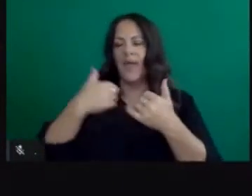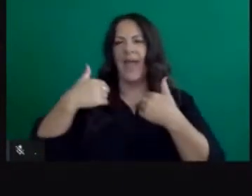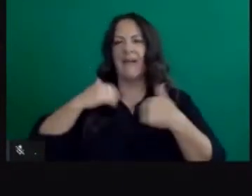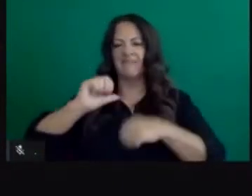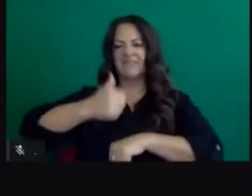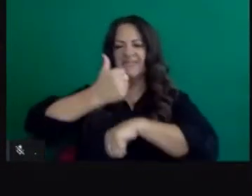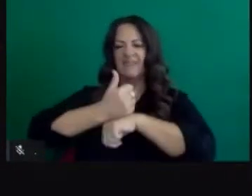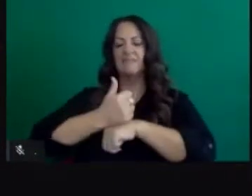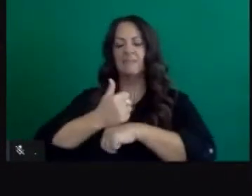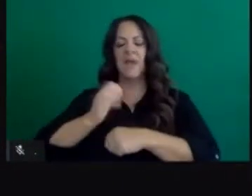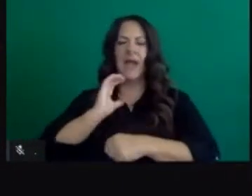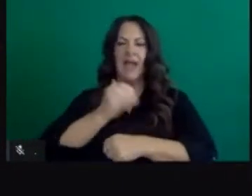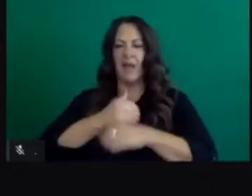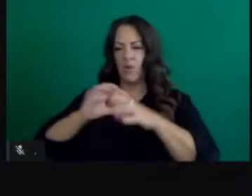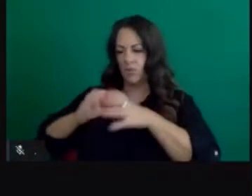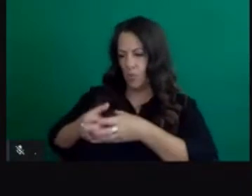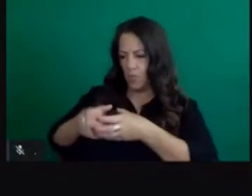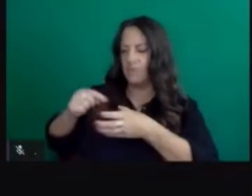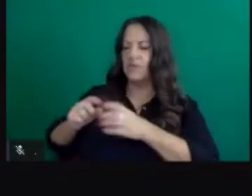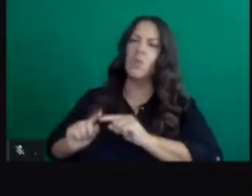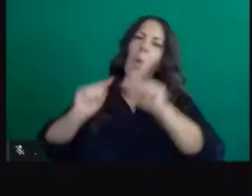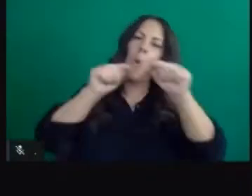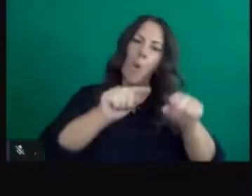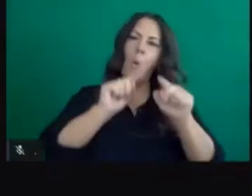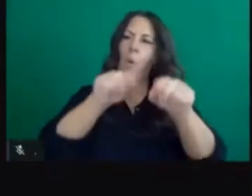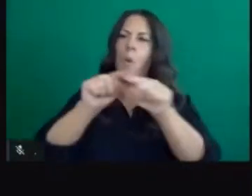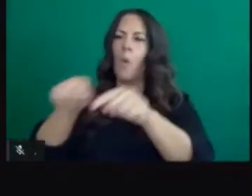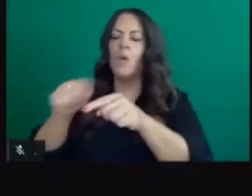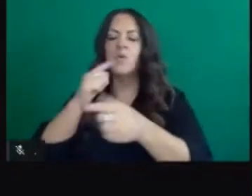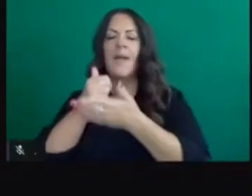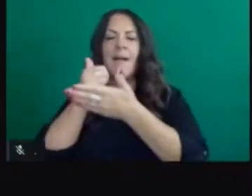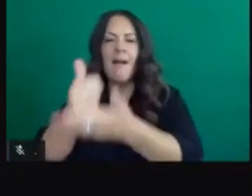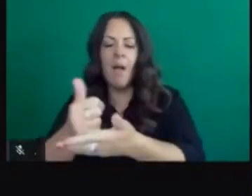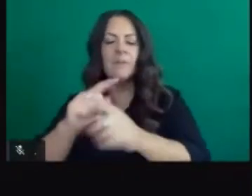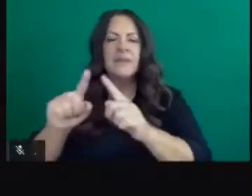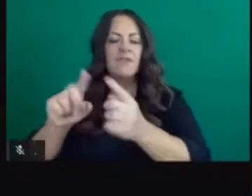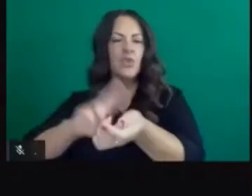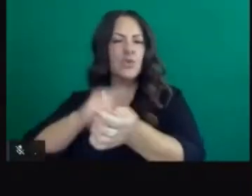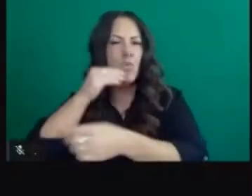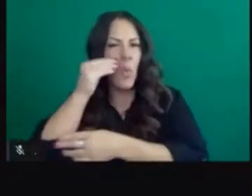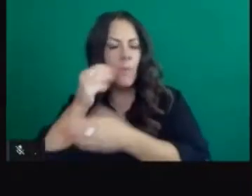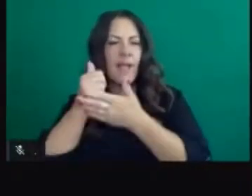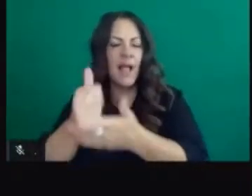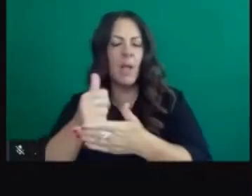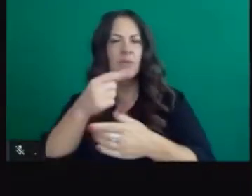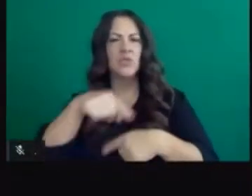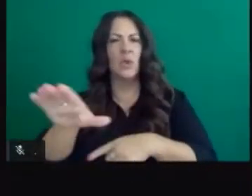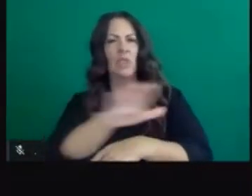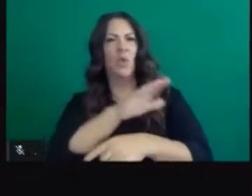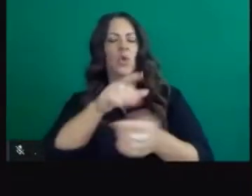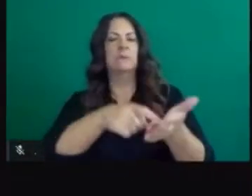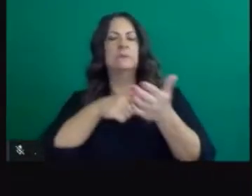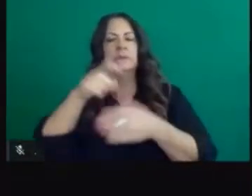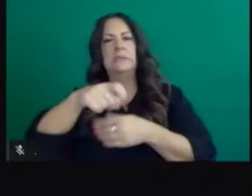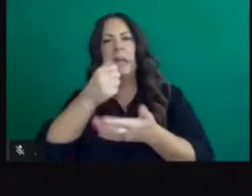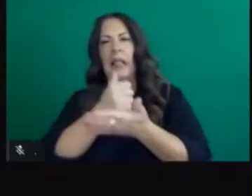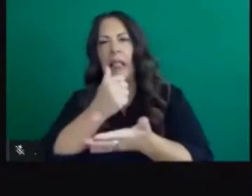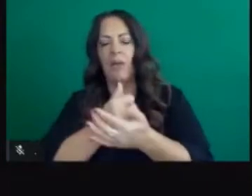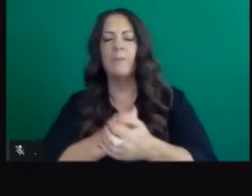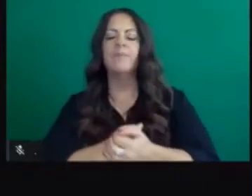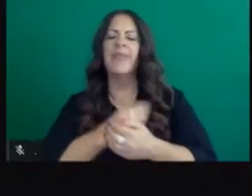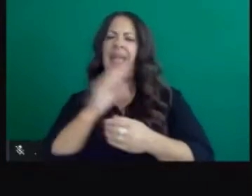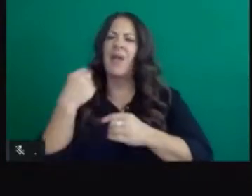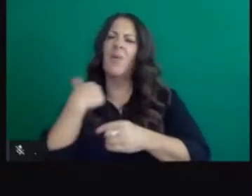staff that can go into facilities and help in times of need. Communication with residents and families. Some of the most